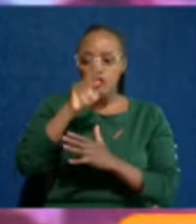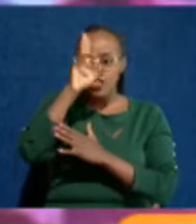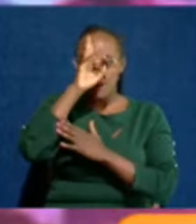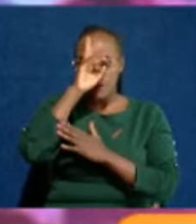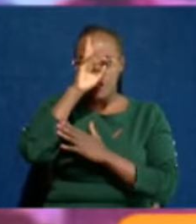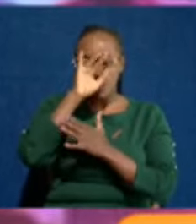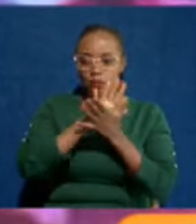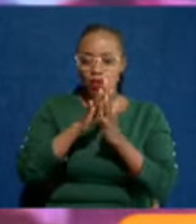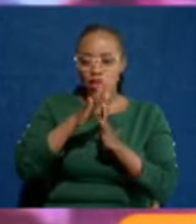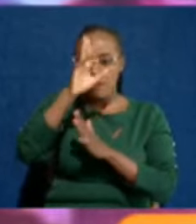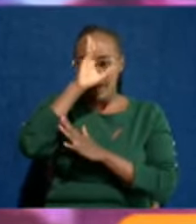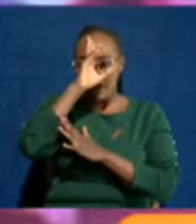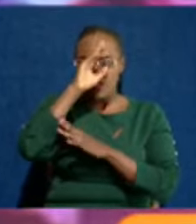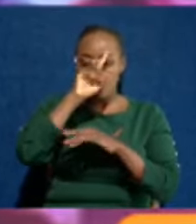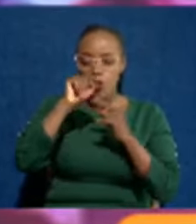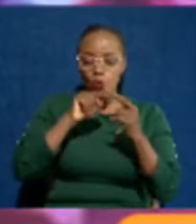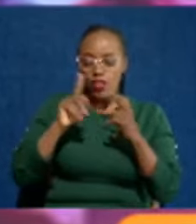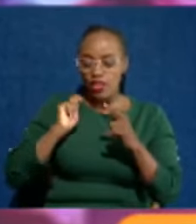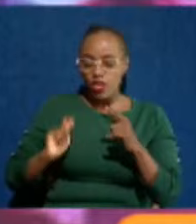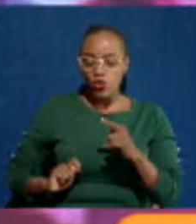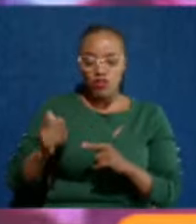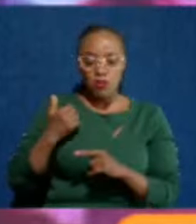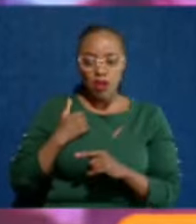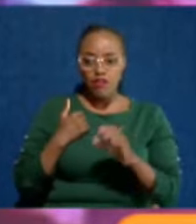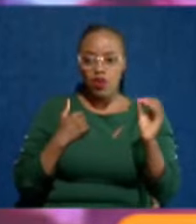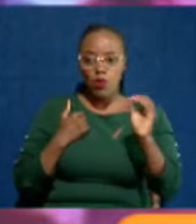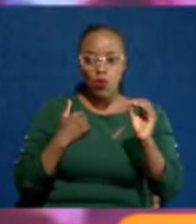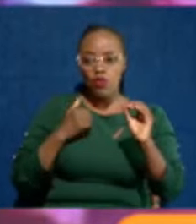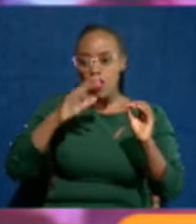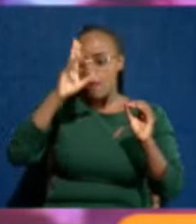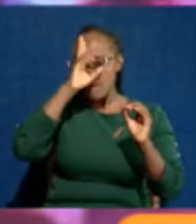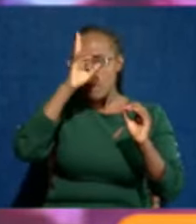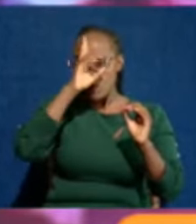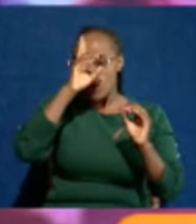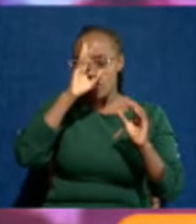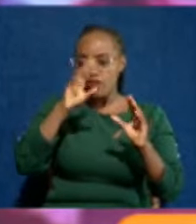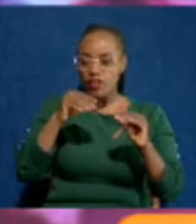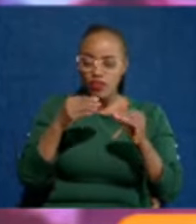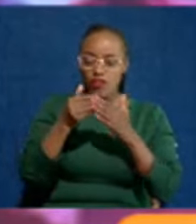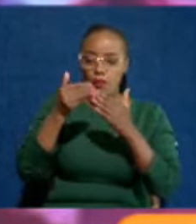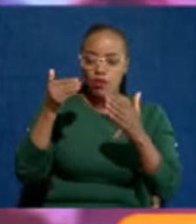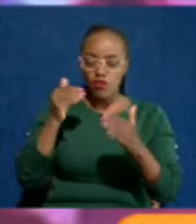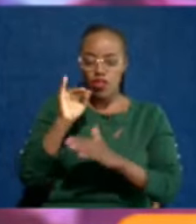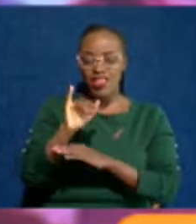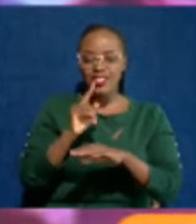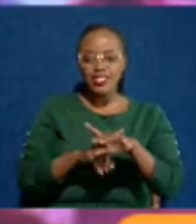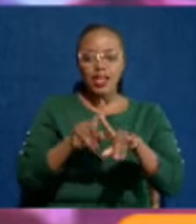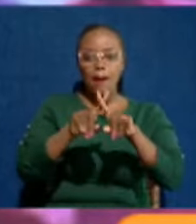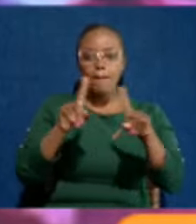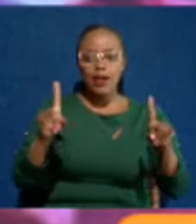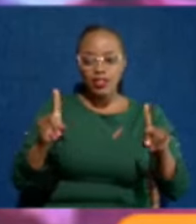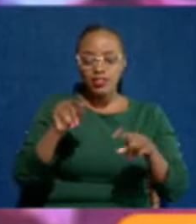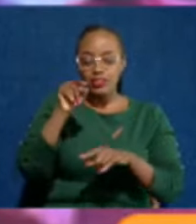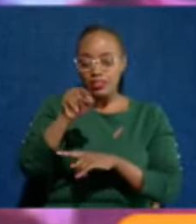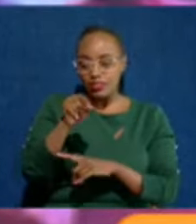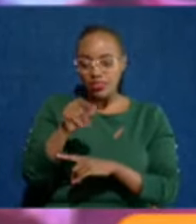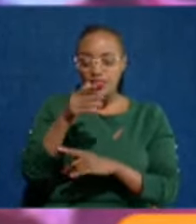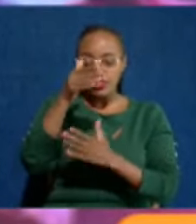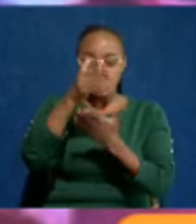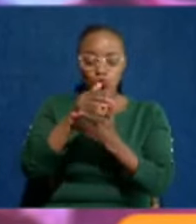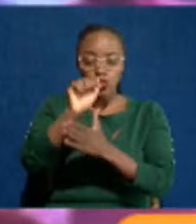not become police officers when they wear their uniform. They are police officers even before then. But while that is